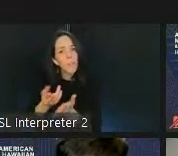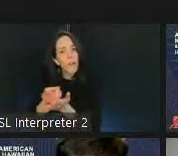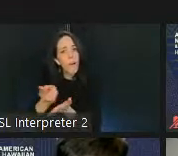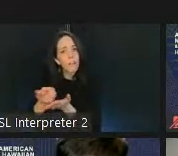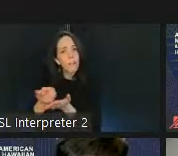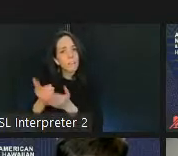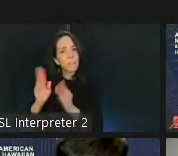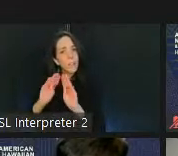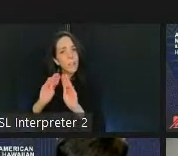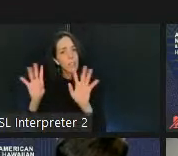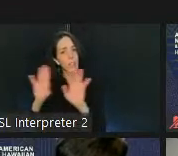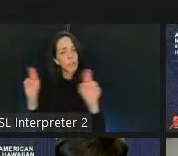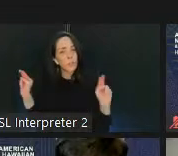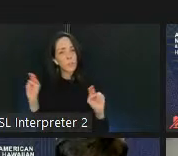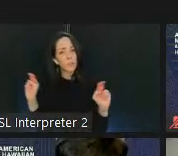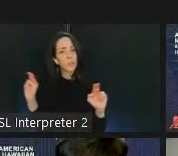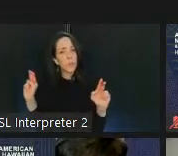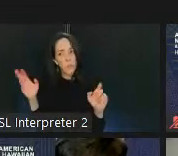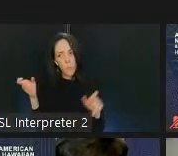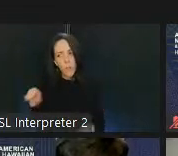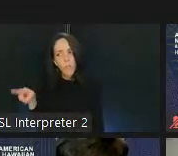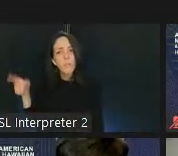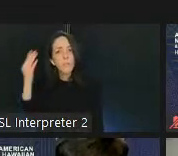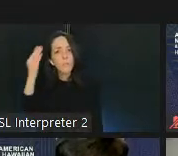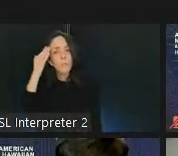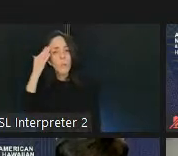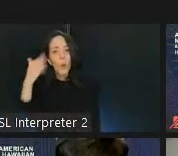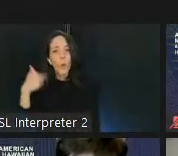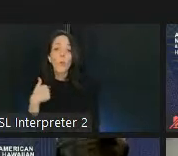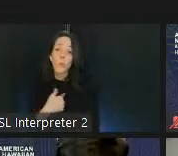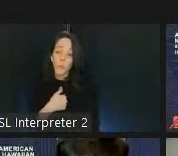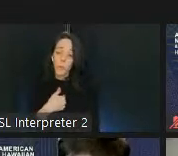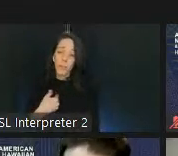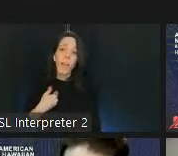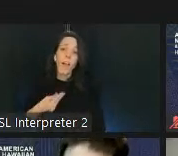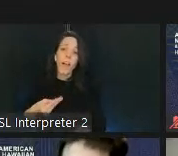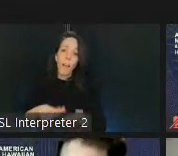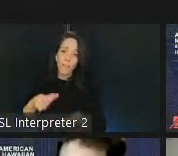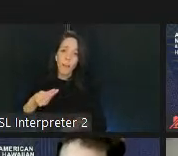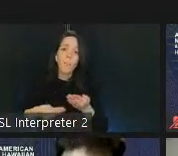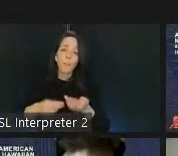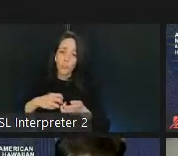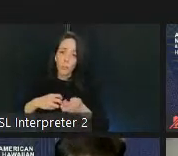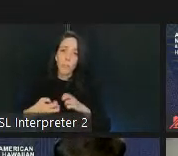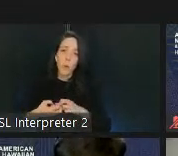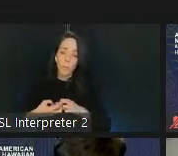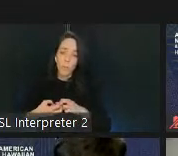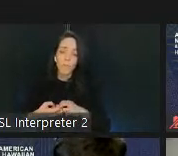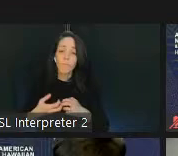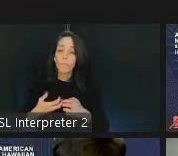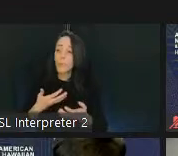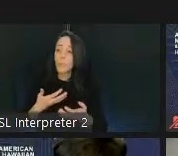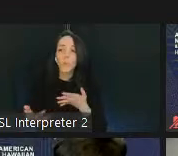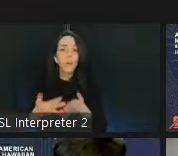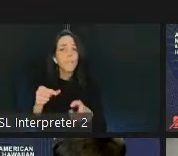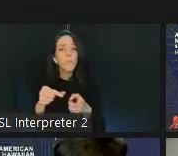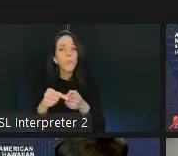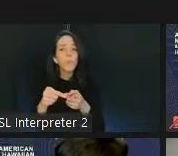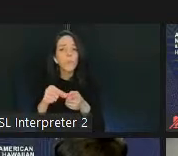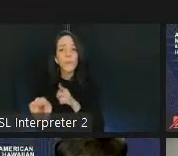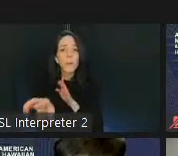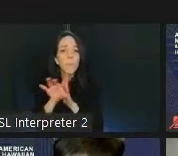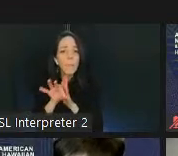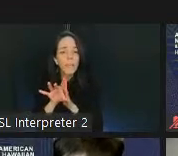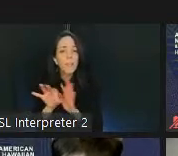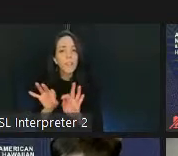County that we have budget issues, and whatever terminology use, we're going to make sure